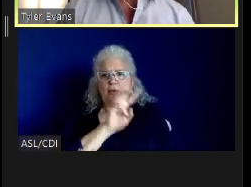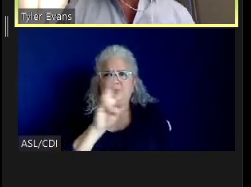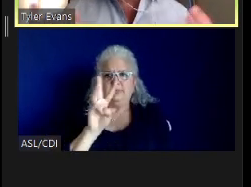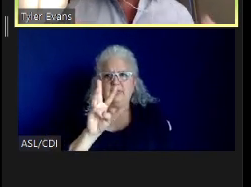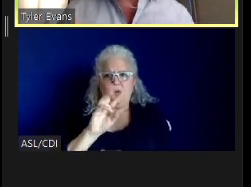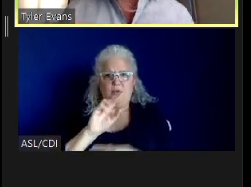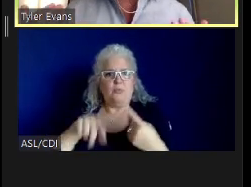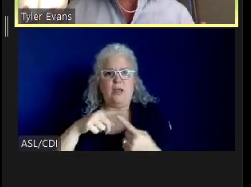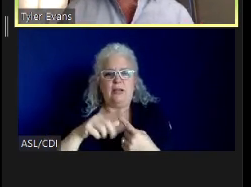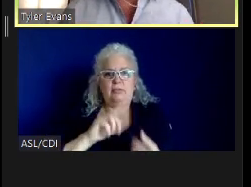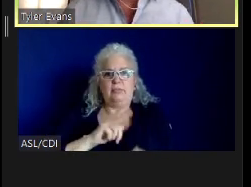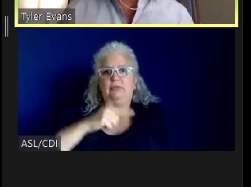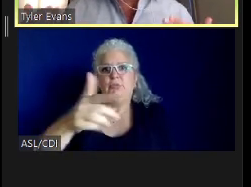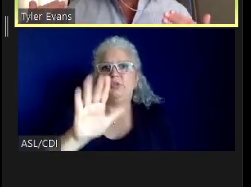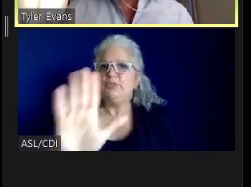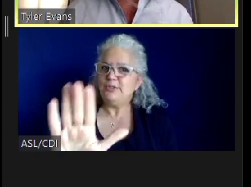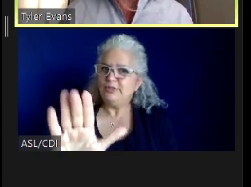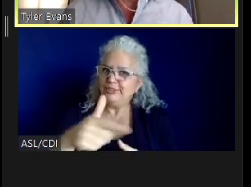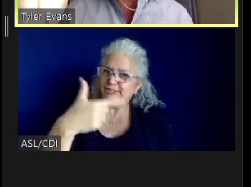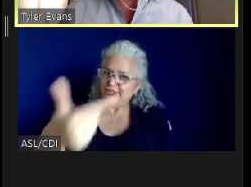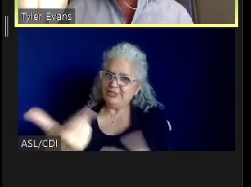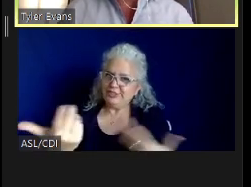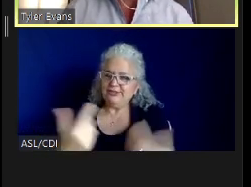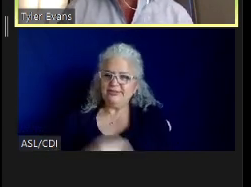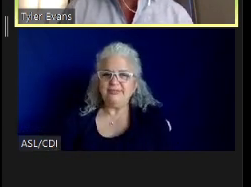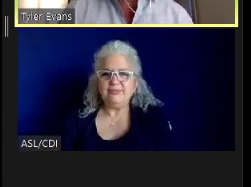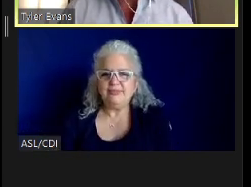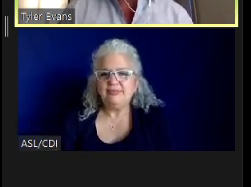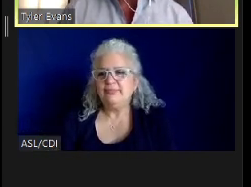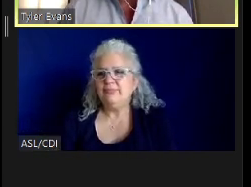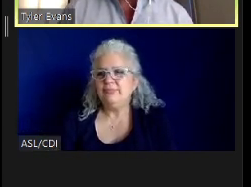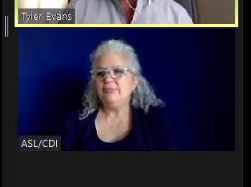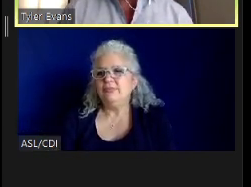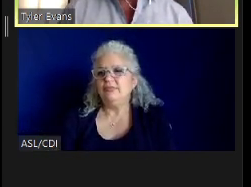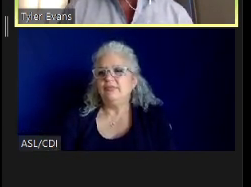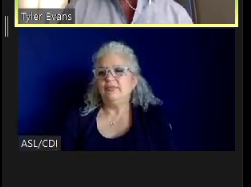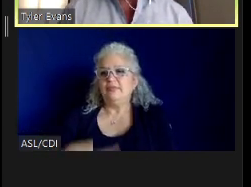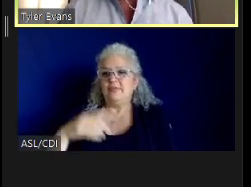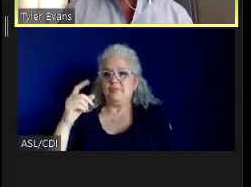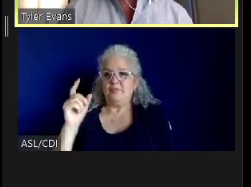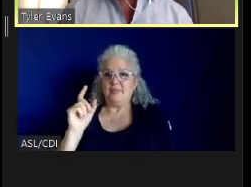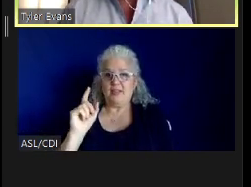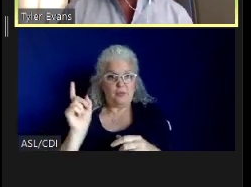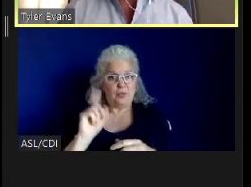And again, where and how will I be vaccinated really depends on the phase and the tier. The